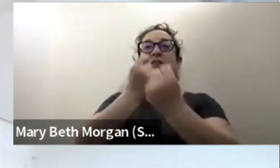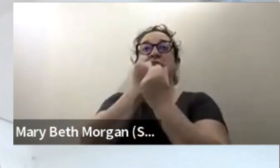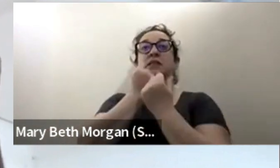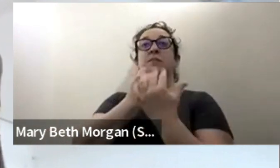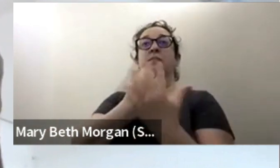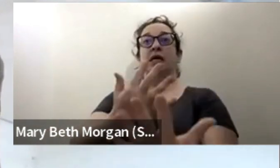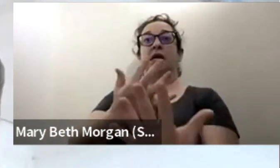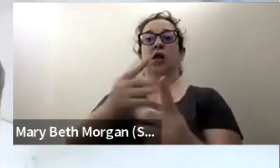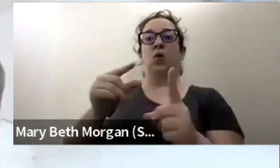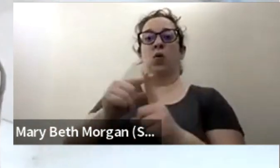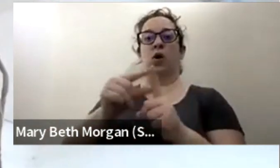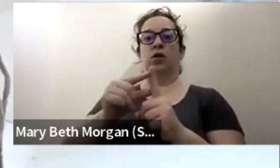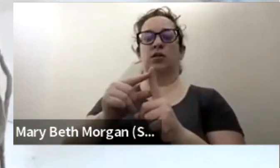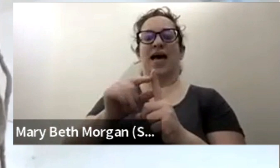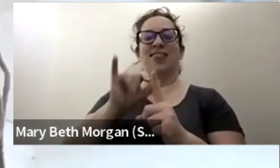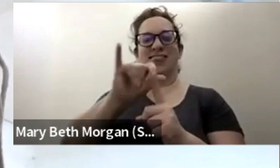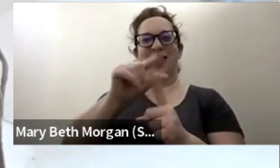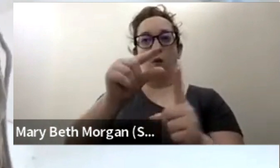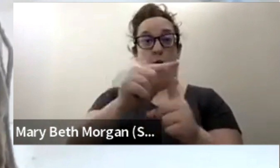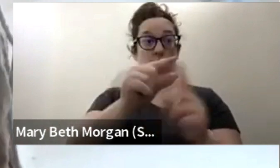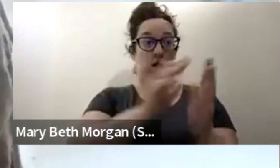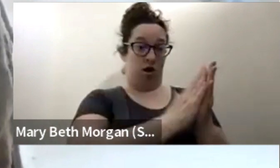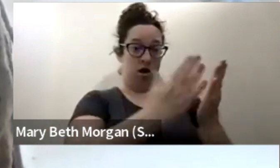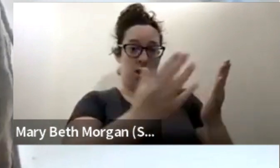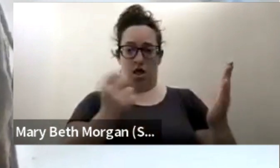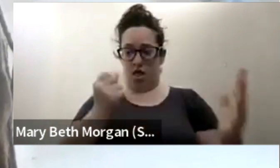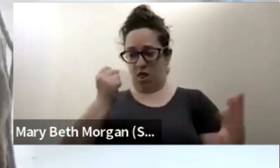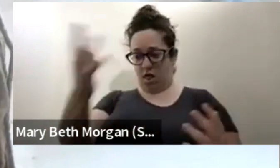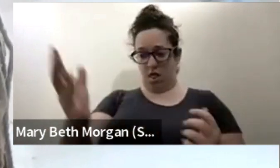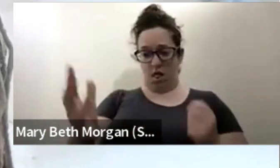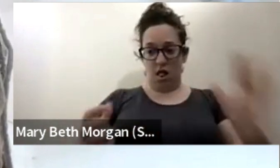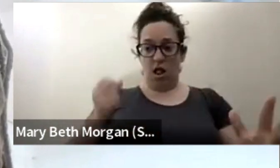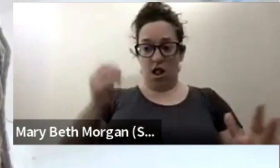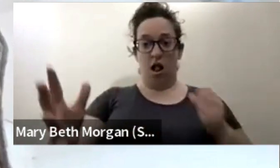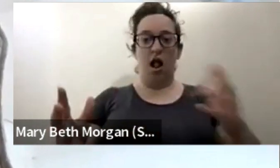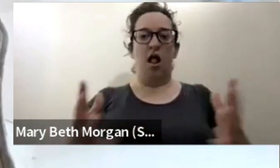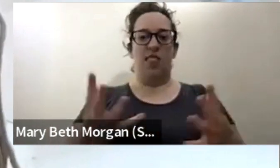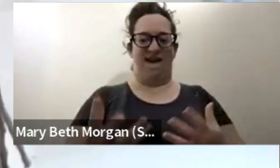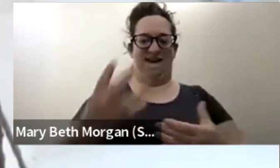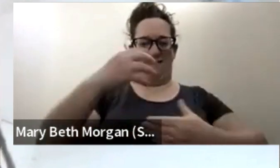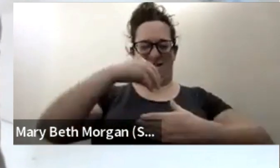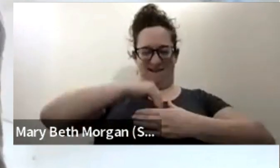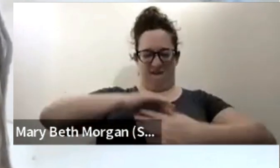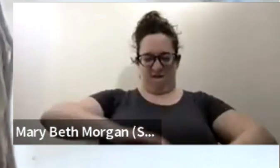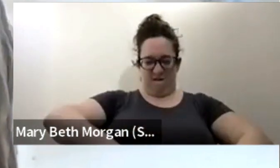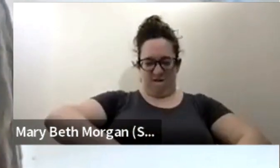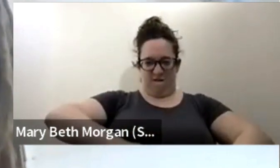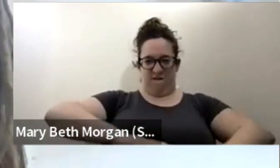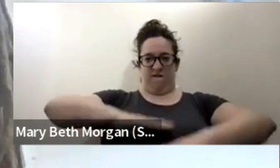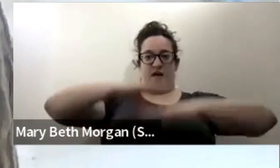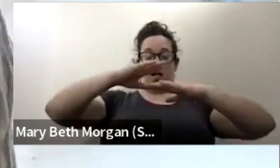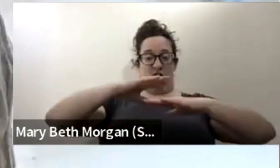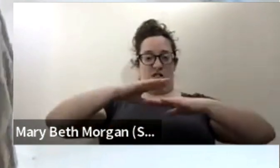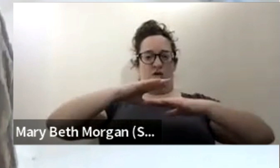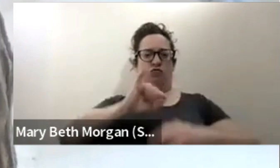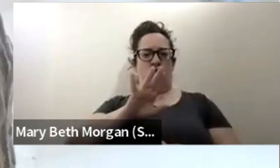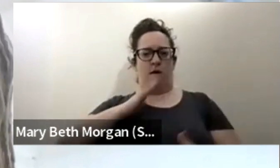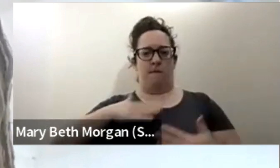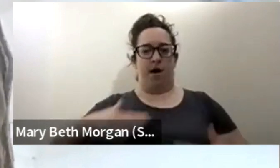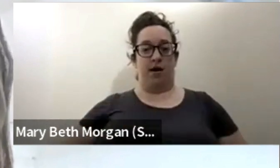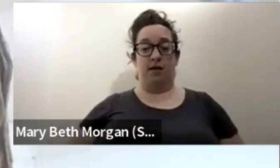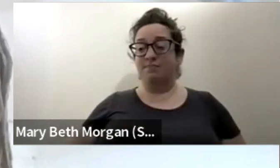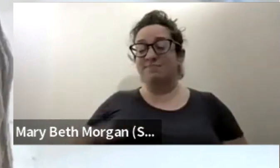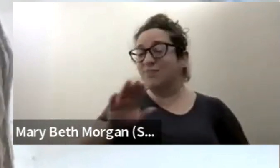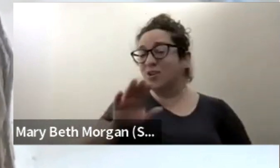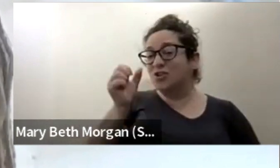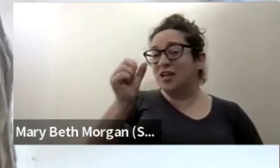then speak those words, and then try and make those words fill your body. Because